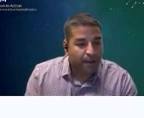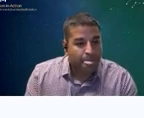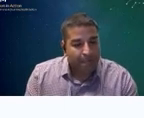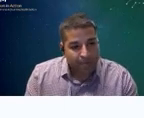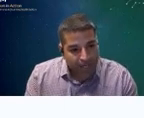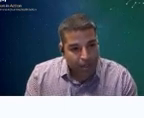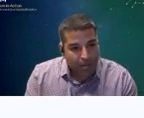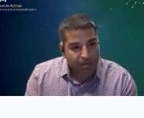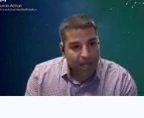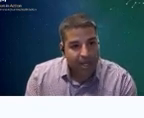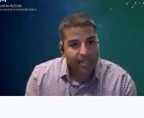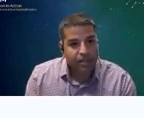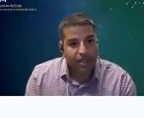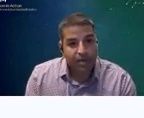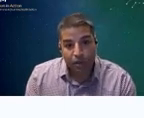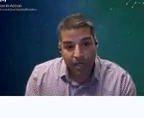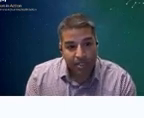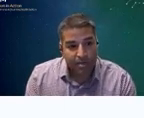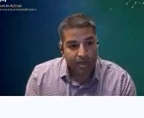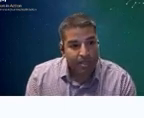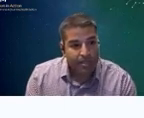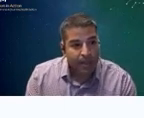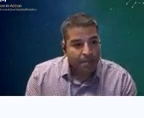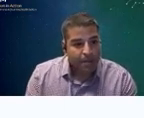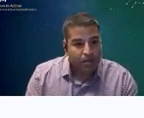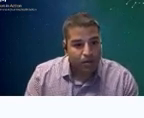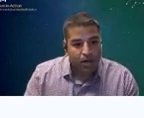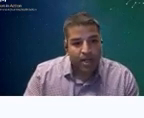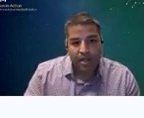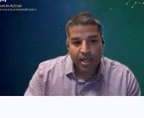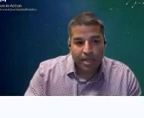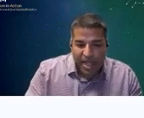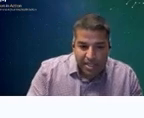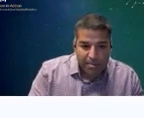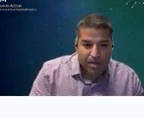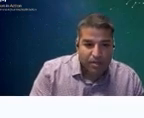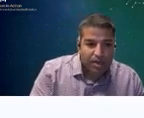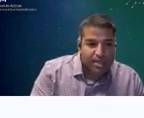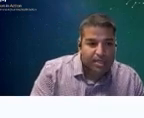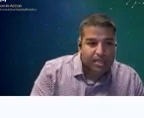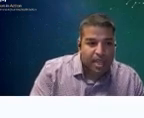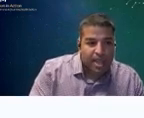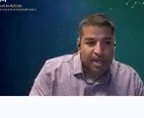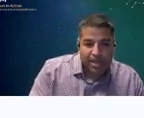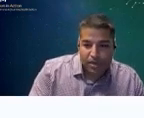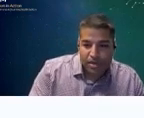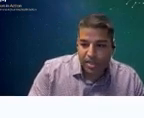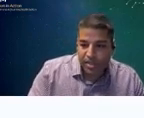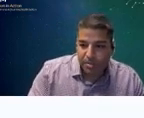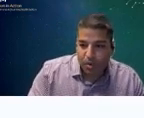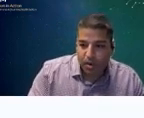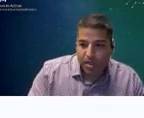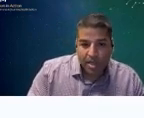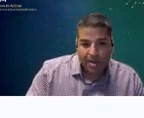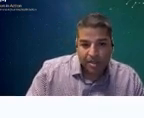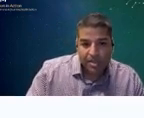planning, intraoperative guides, using it for training and simulation, but also creating custom medical devices and using